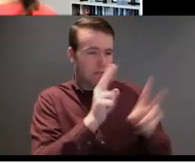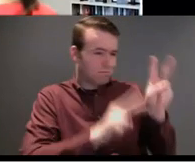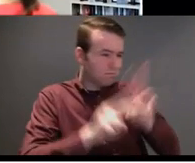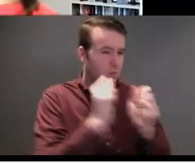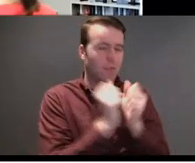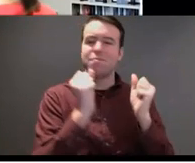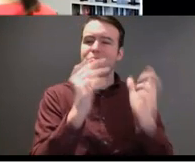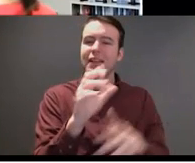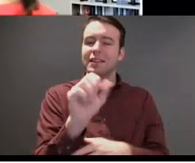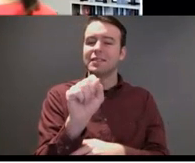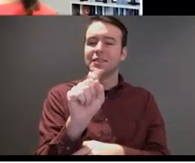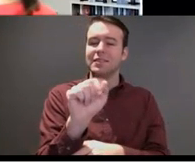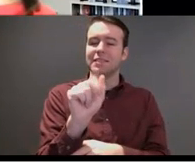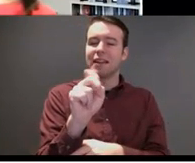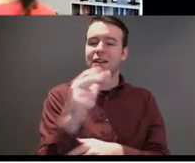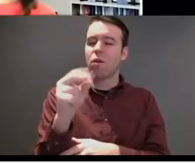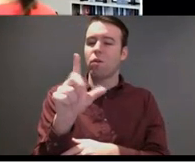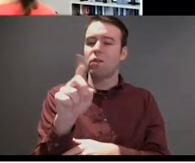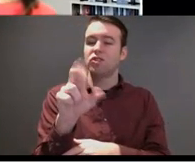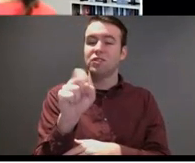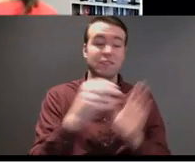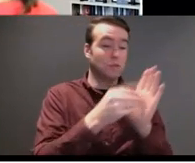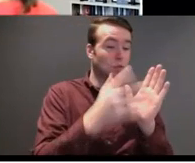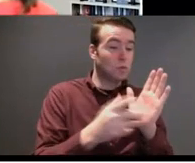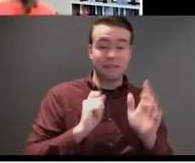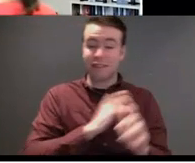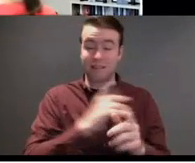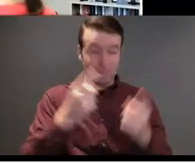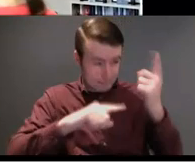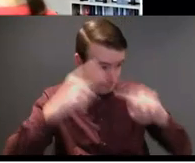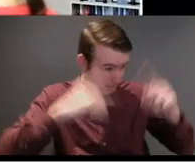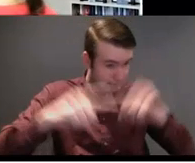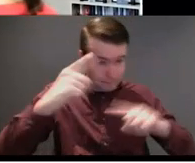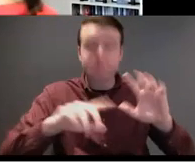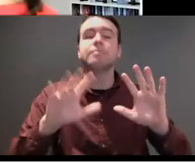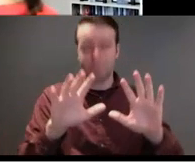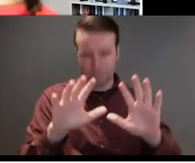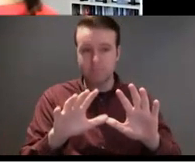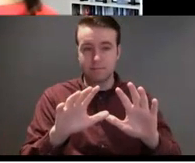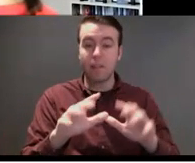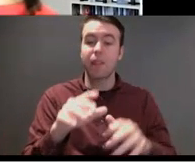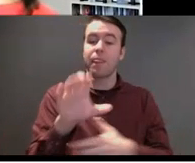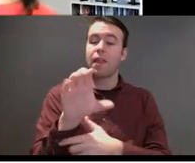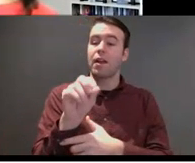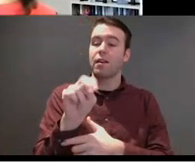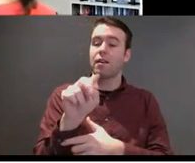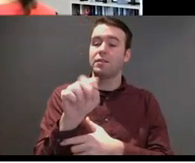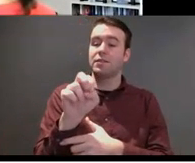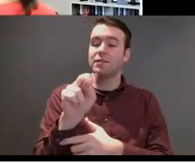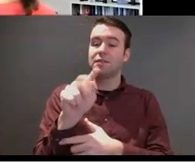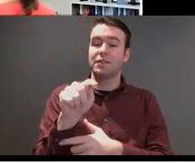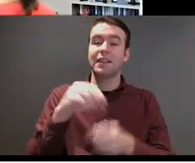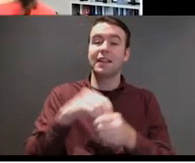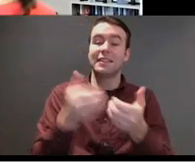many stakeholders, students and staff agreed that while the amount of content covered in full distance